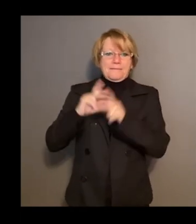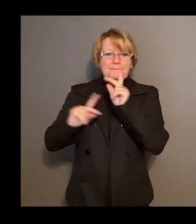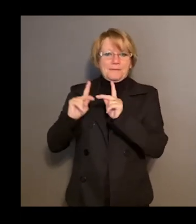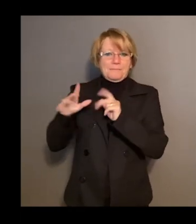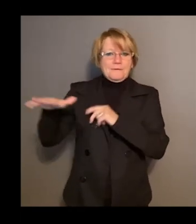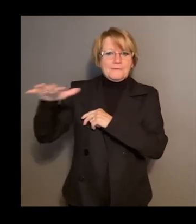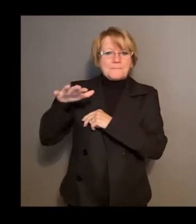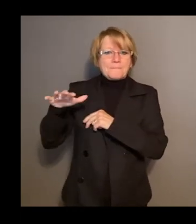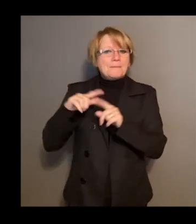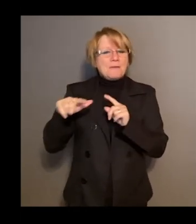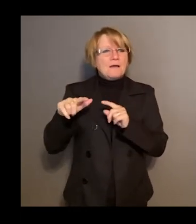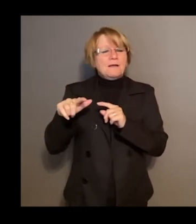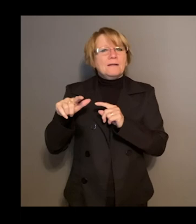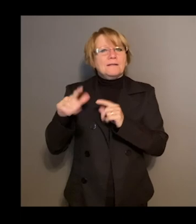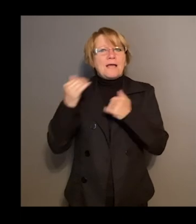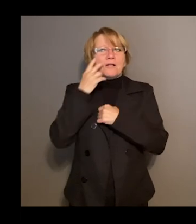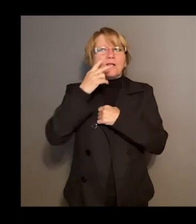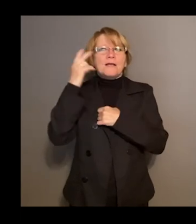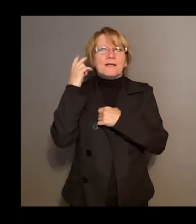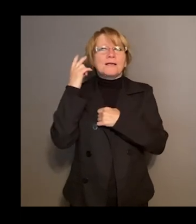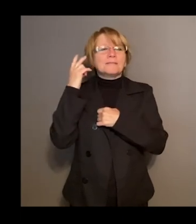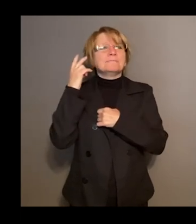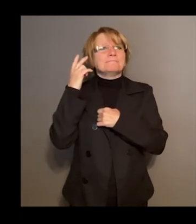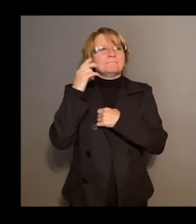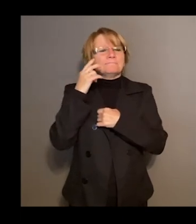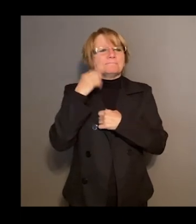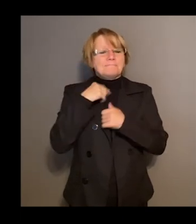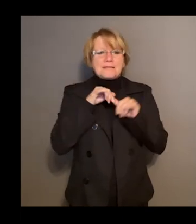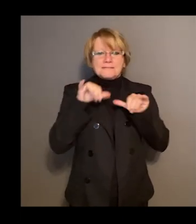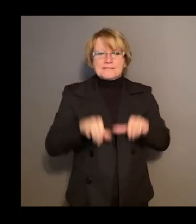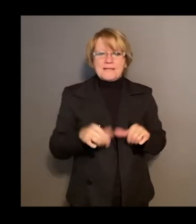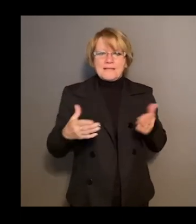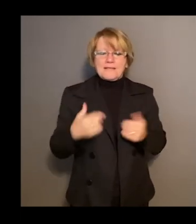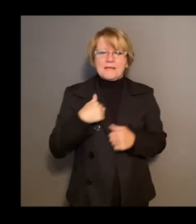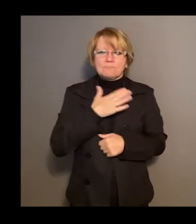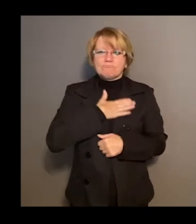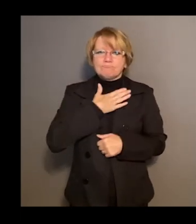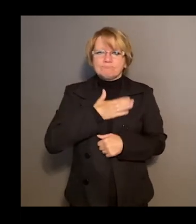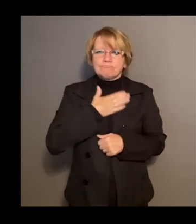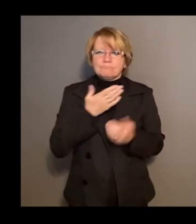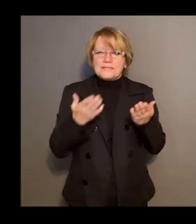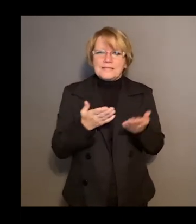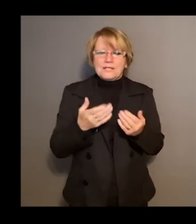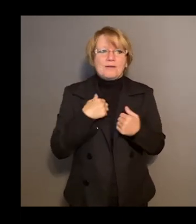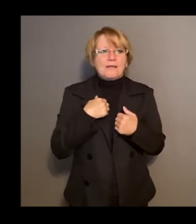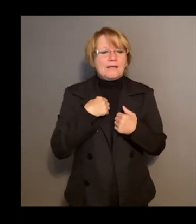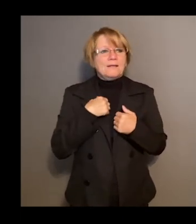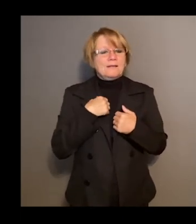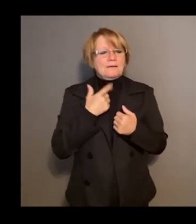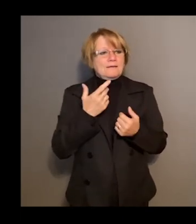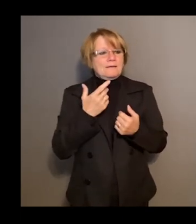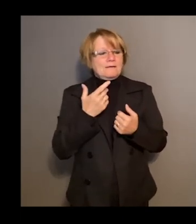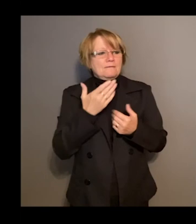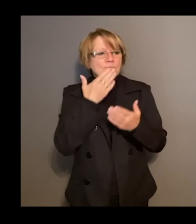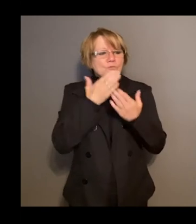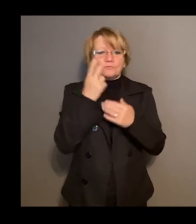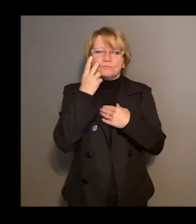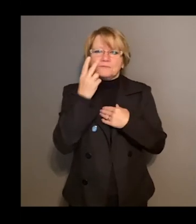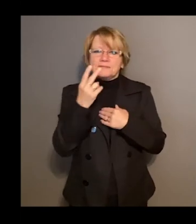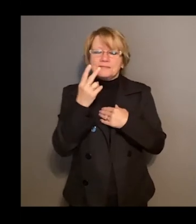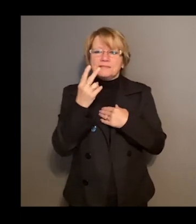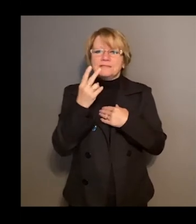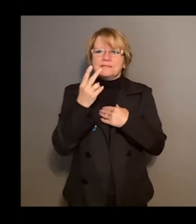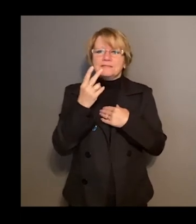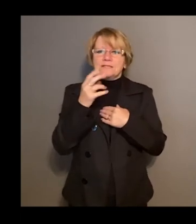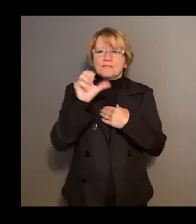But I'm glad I stuck it through. I think in the country right now, I'm glad that this social forums like this one,